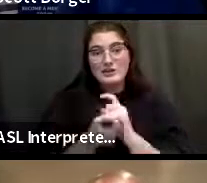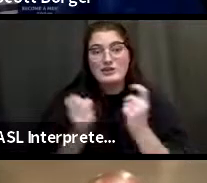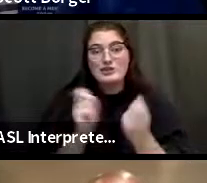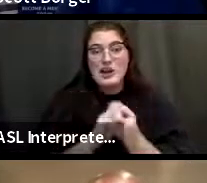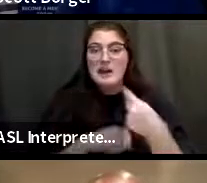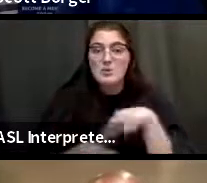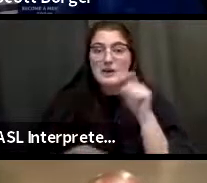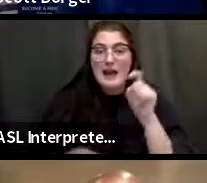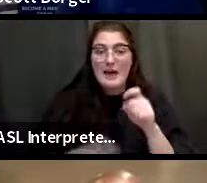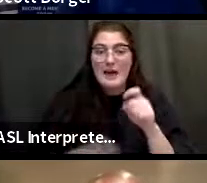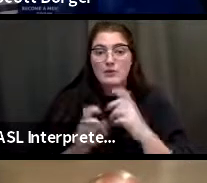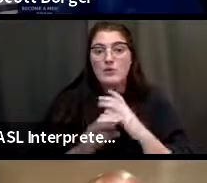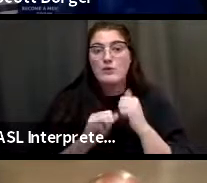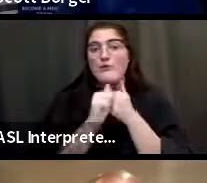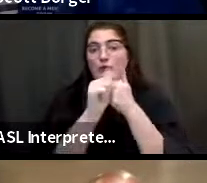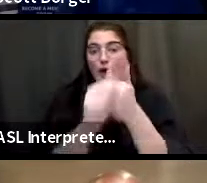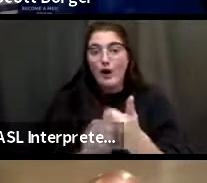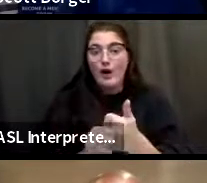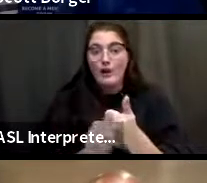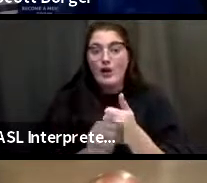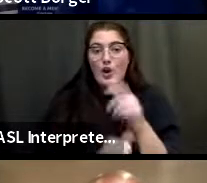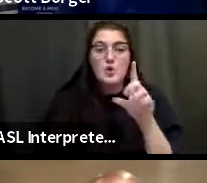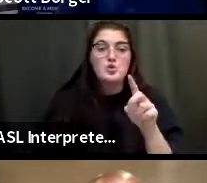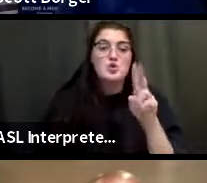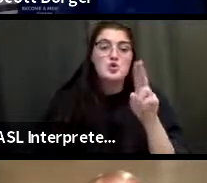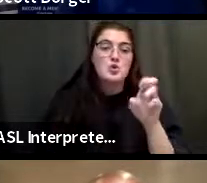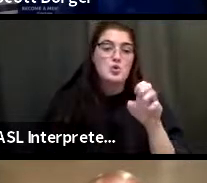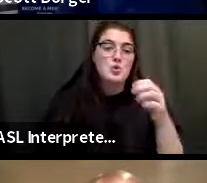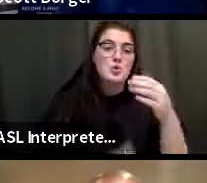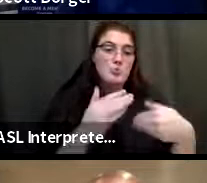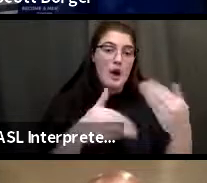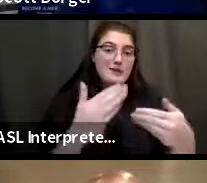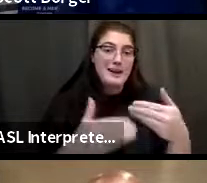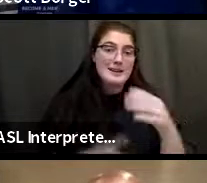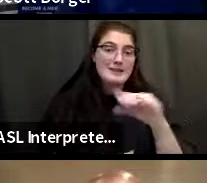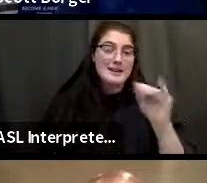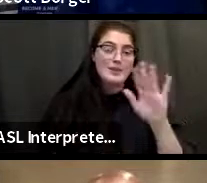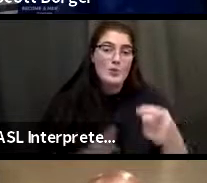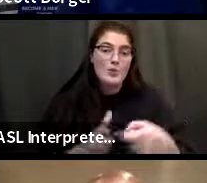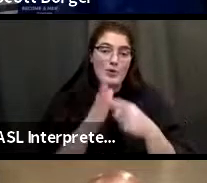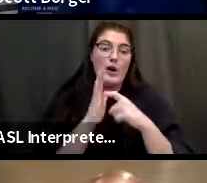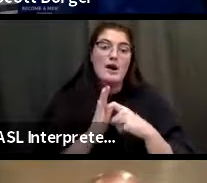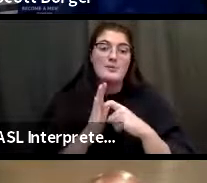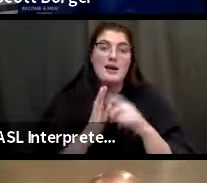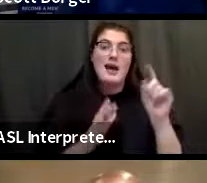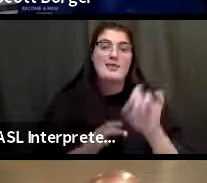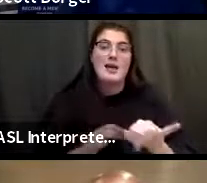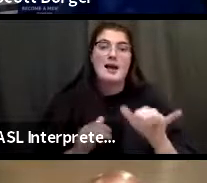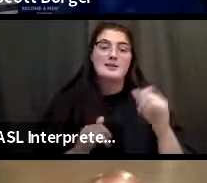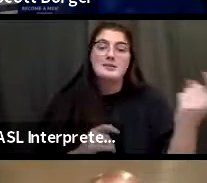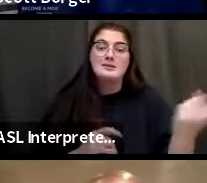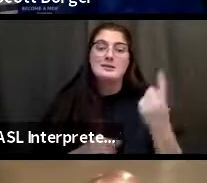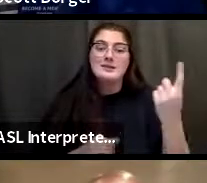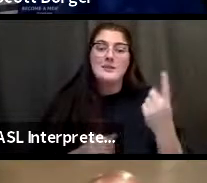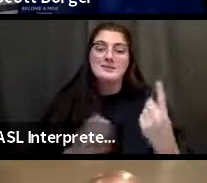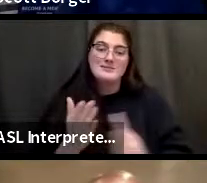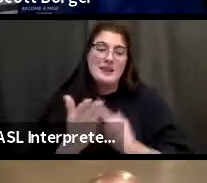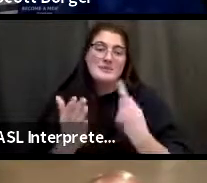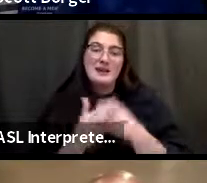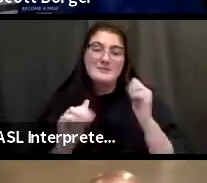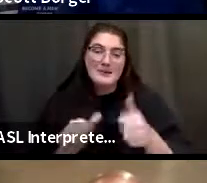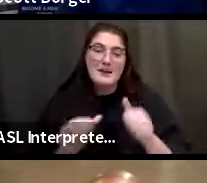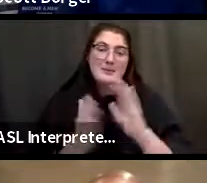follow the due process and the requirements. And that is something that sometimes it can be